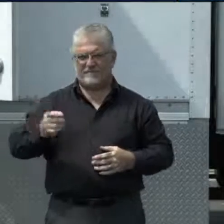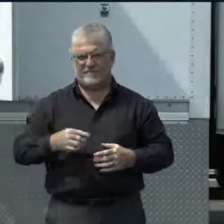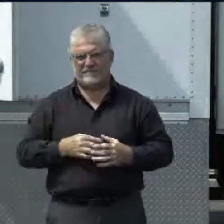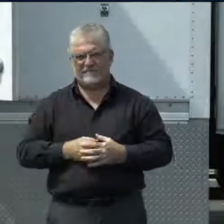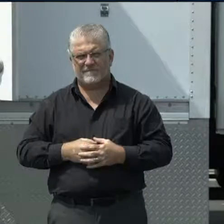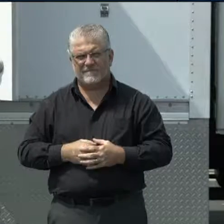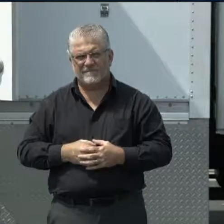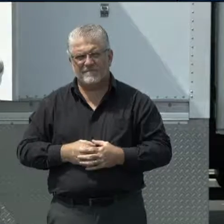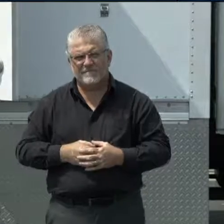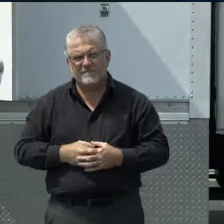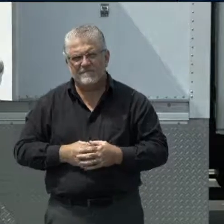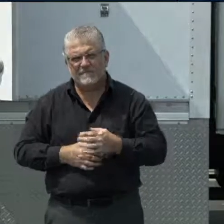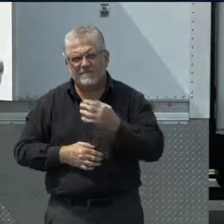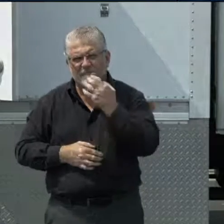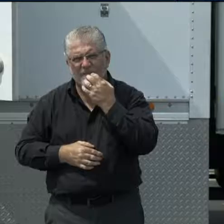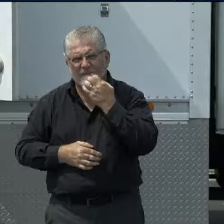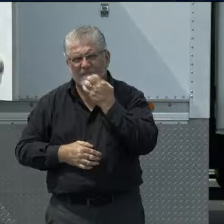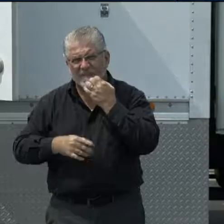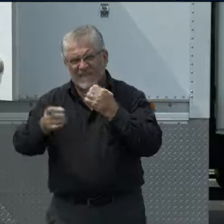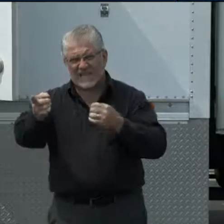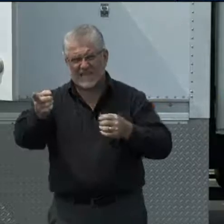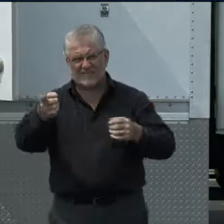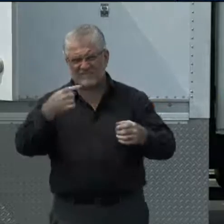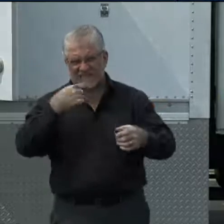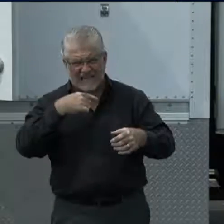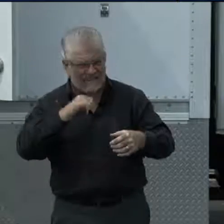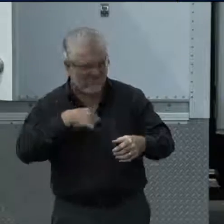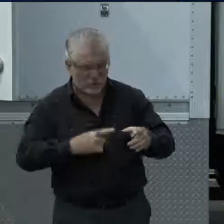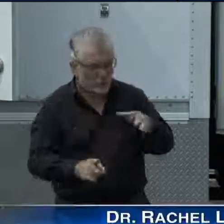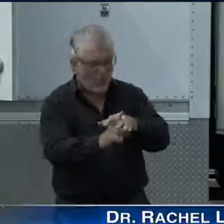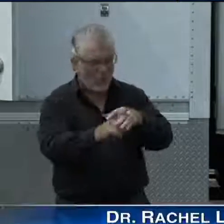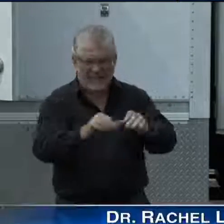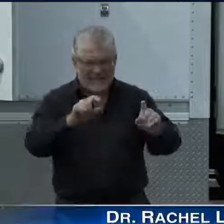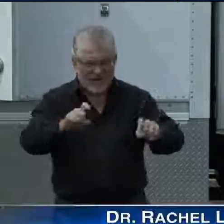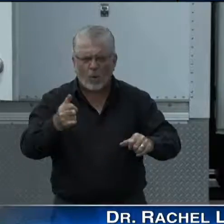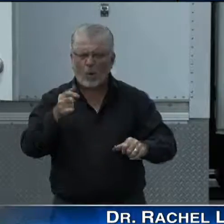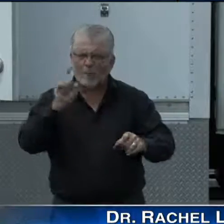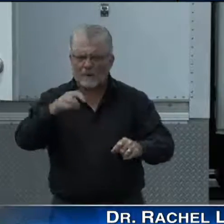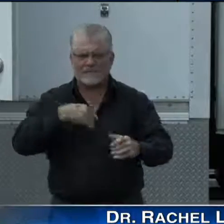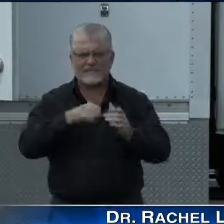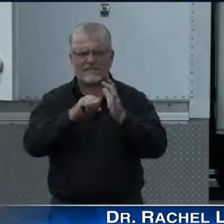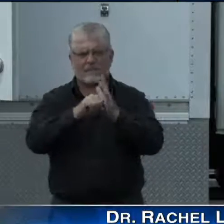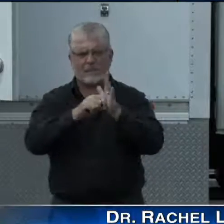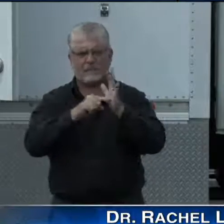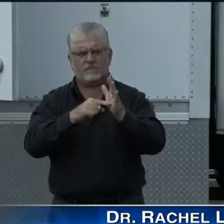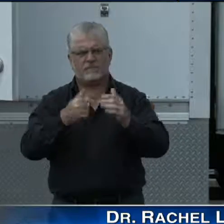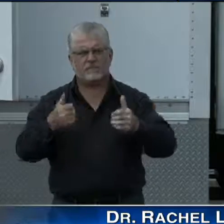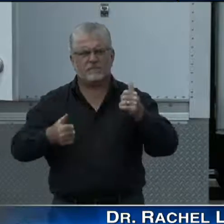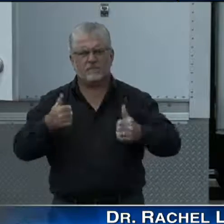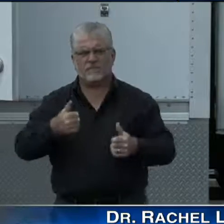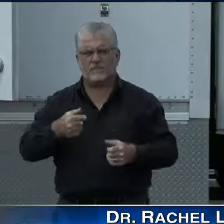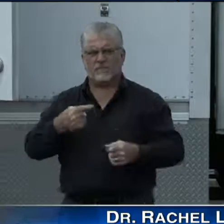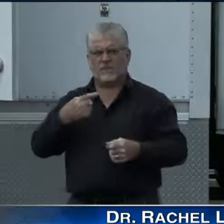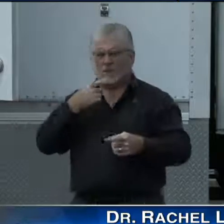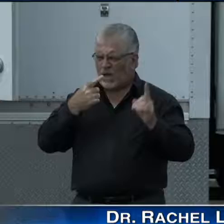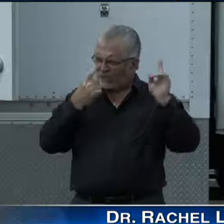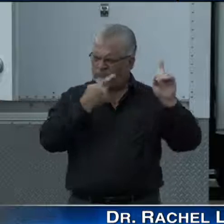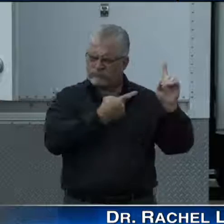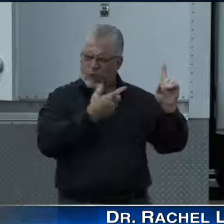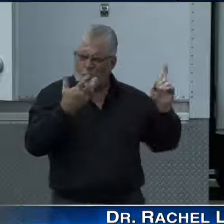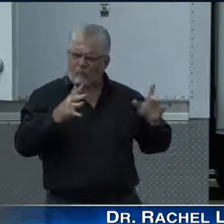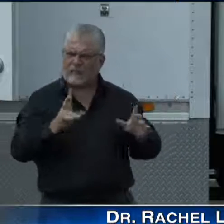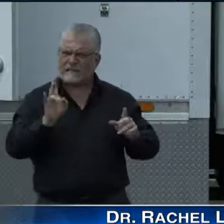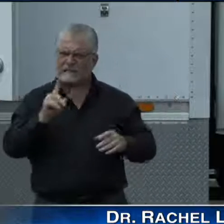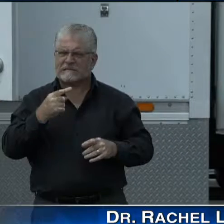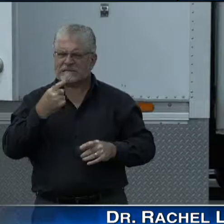have symptoms? Who should be using this? Well, I believe that she had talked about that really anyone who has symptoms